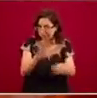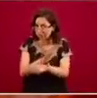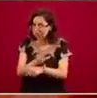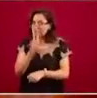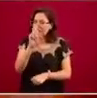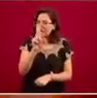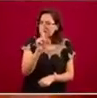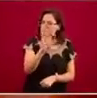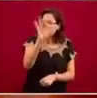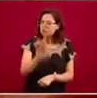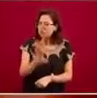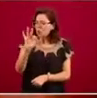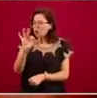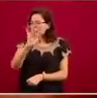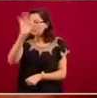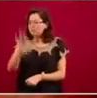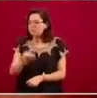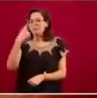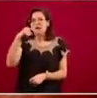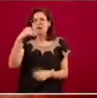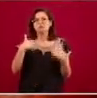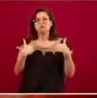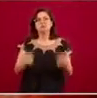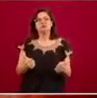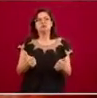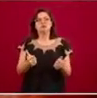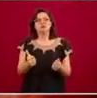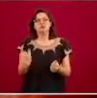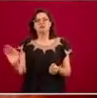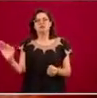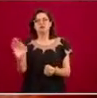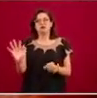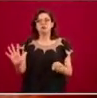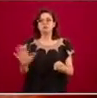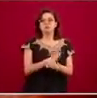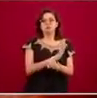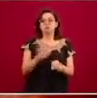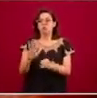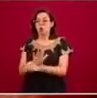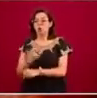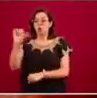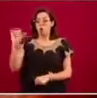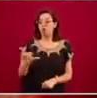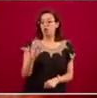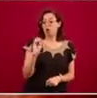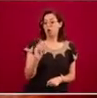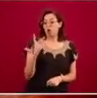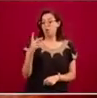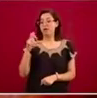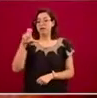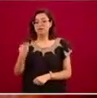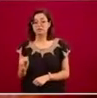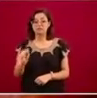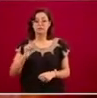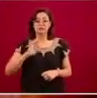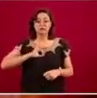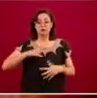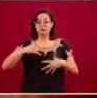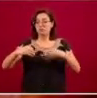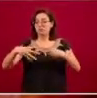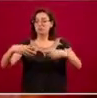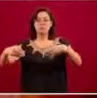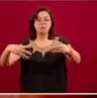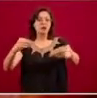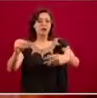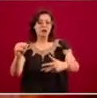what is the current state of occupation, so to speak, of hospitals currently? 30%, 40%, so we